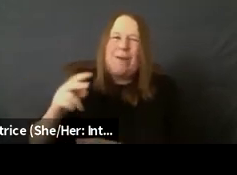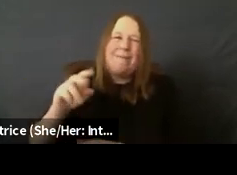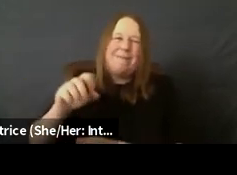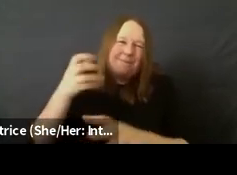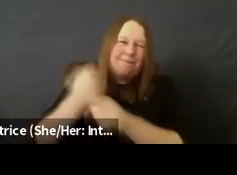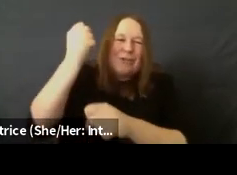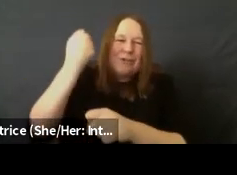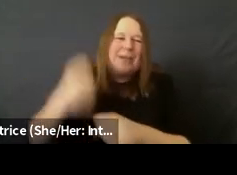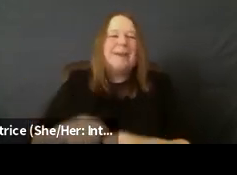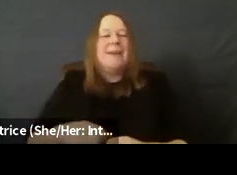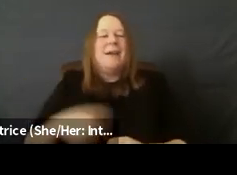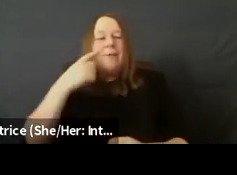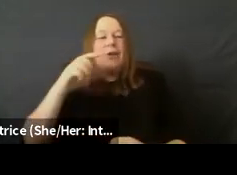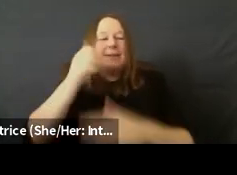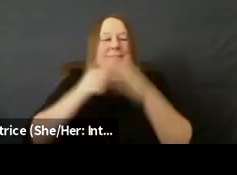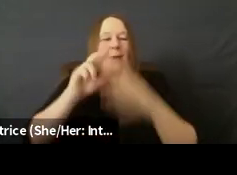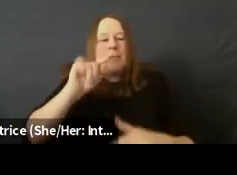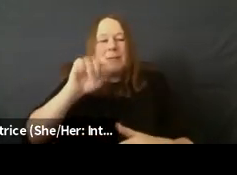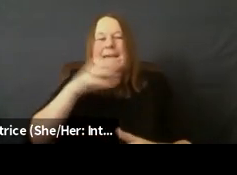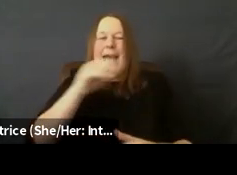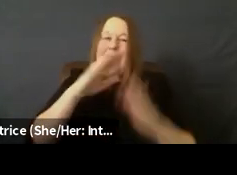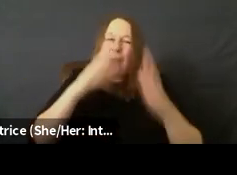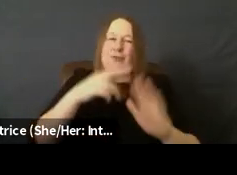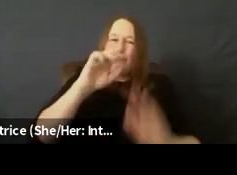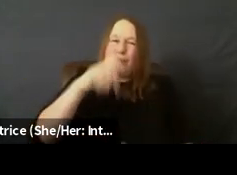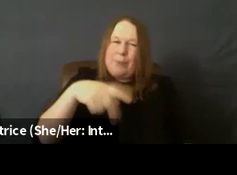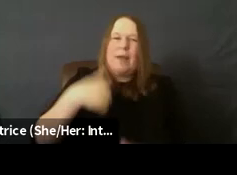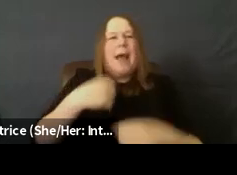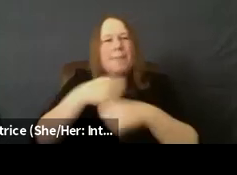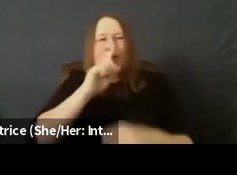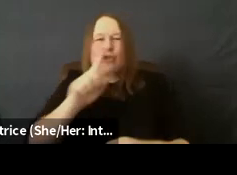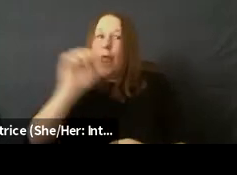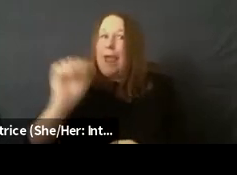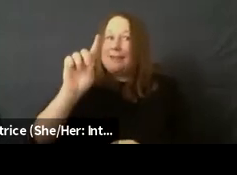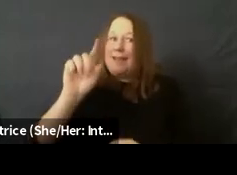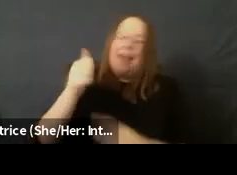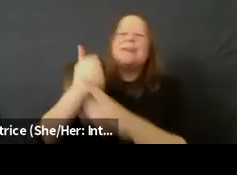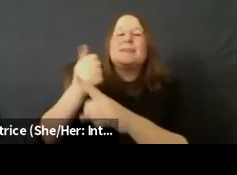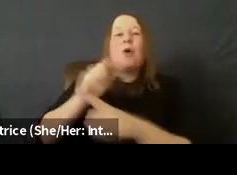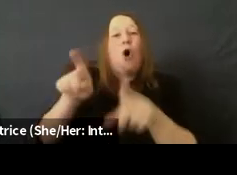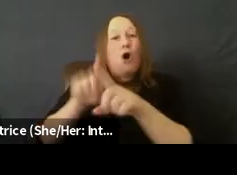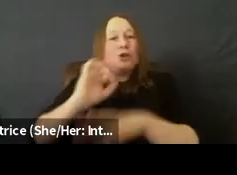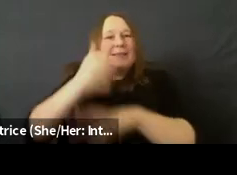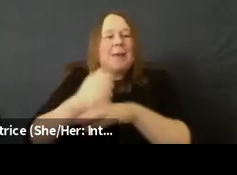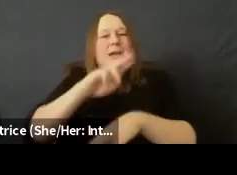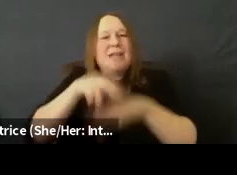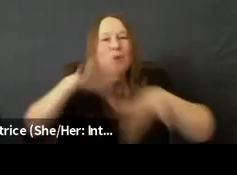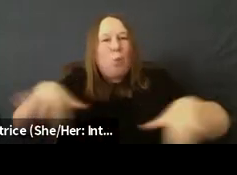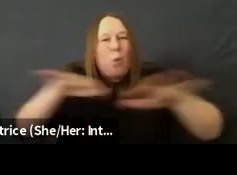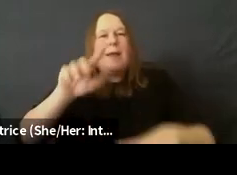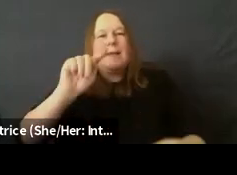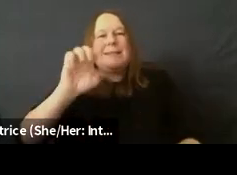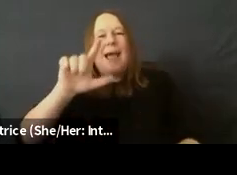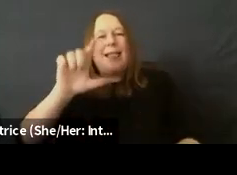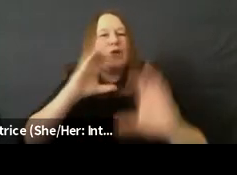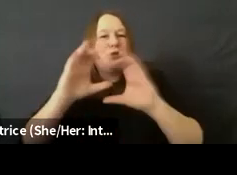of the Telecommunications Subcommittee in the House of Representatives, I made sure that the ADA also established a nationwide telecommunications